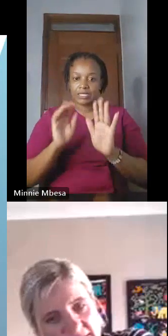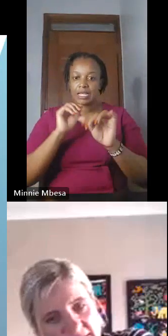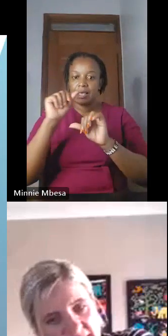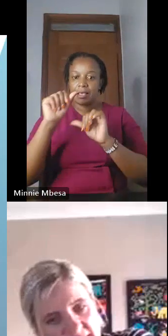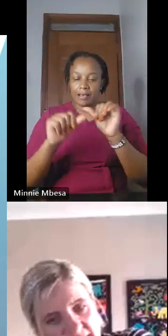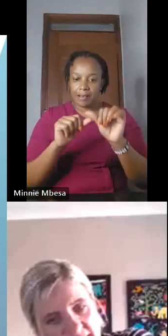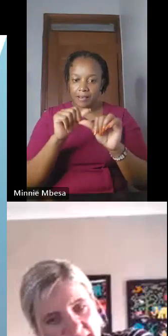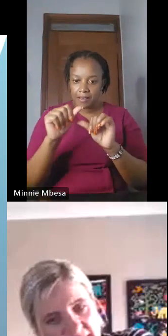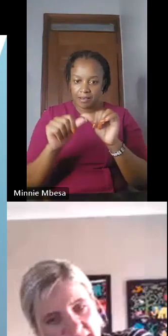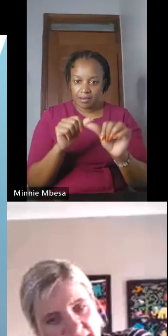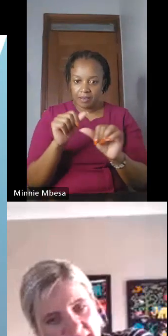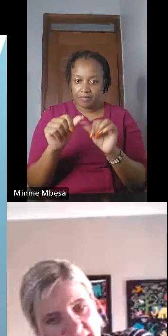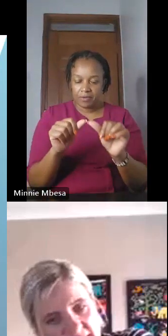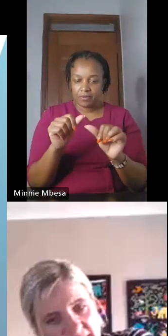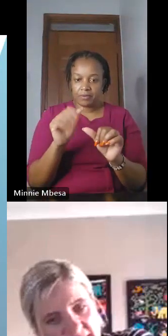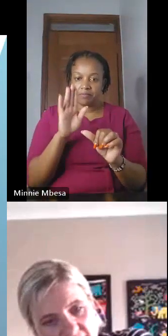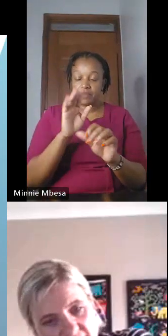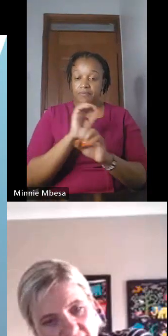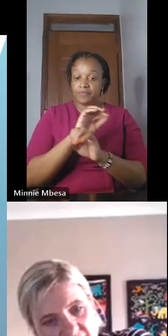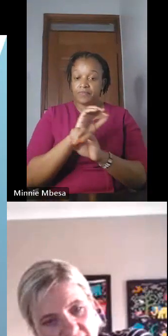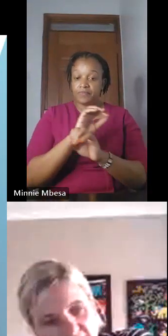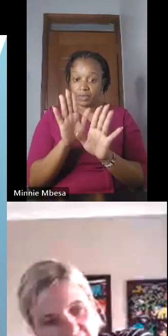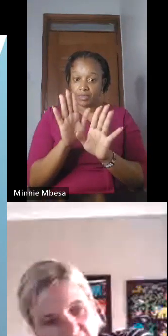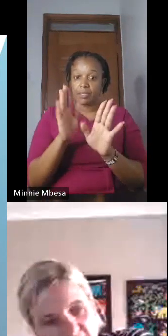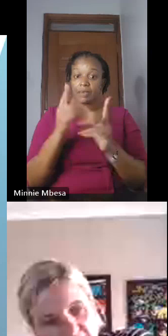Yes. However, my argument